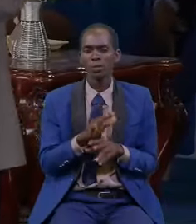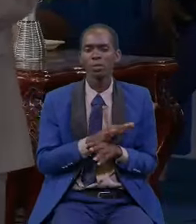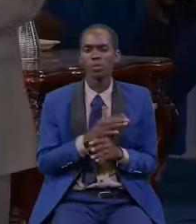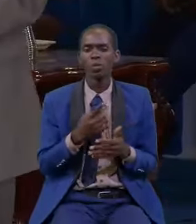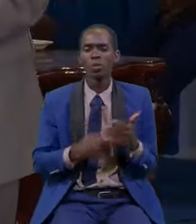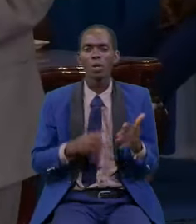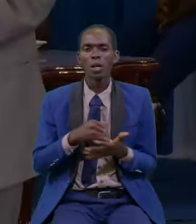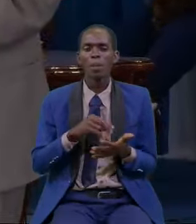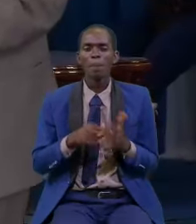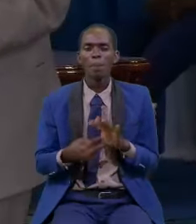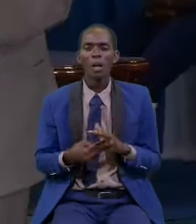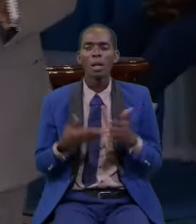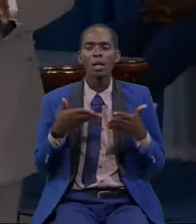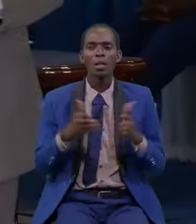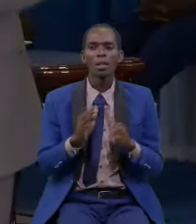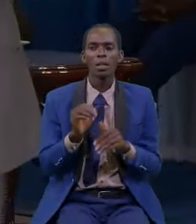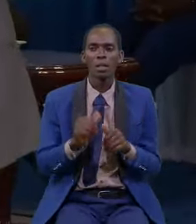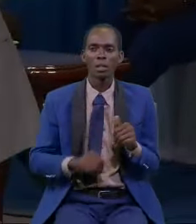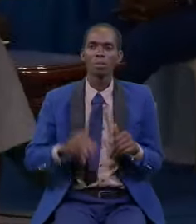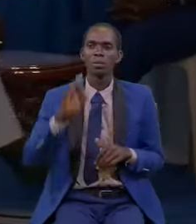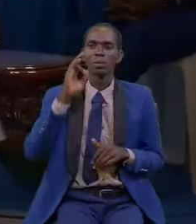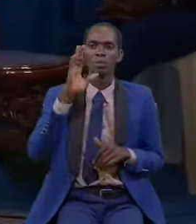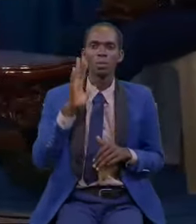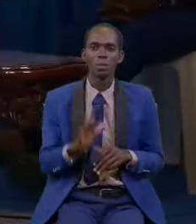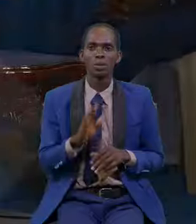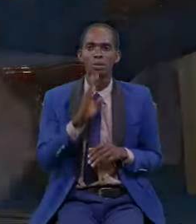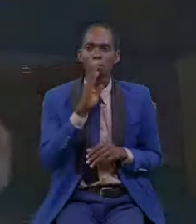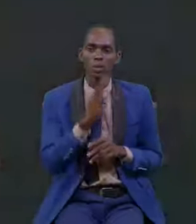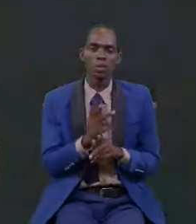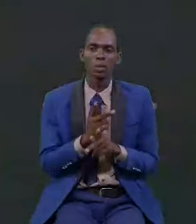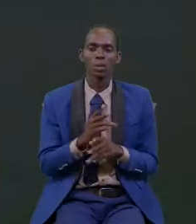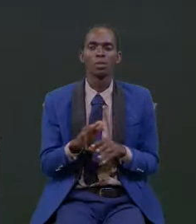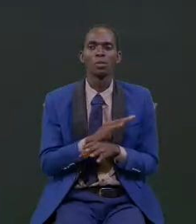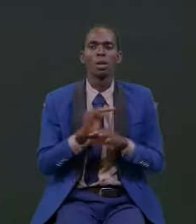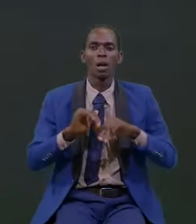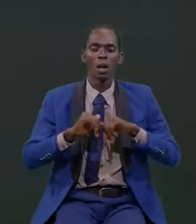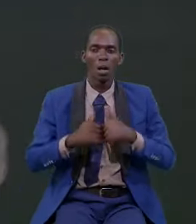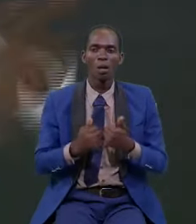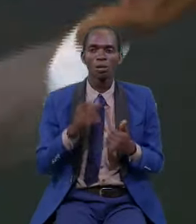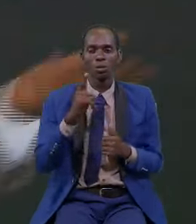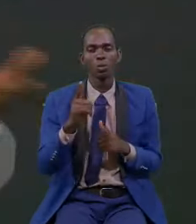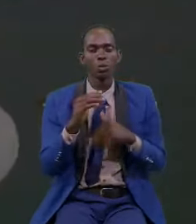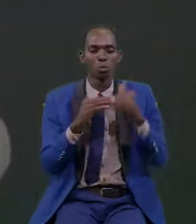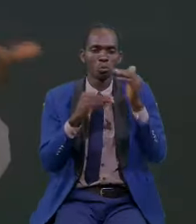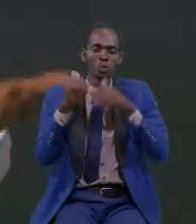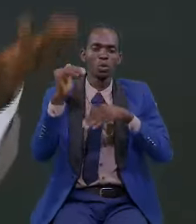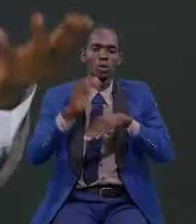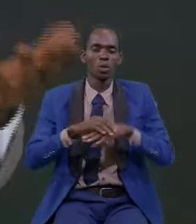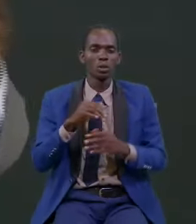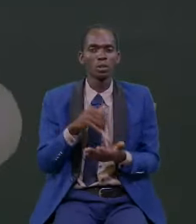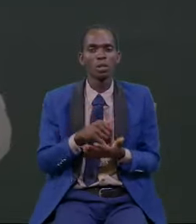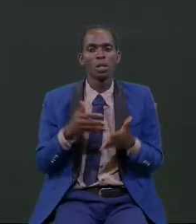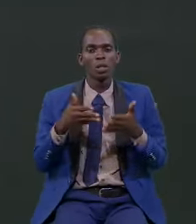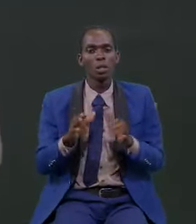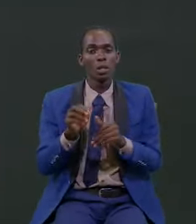every preacher take heed how he buildeth thereon. Let every evangelist